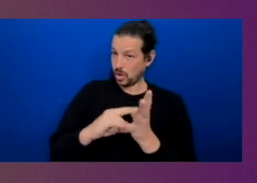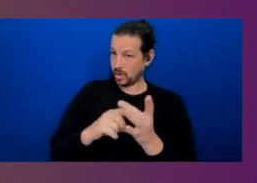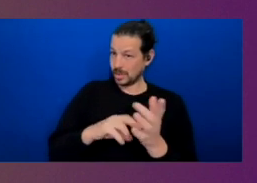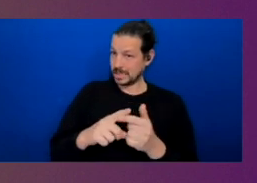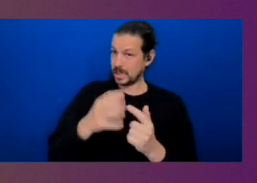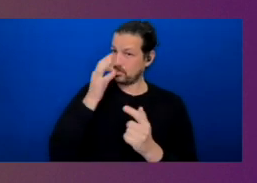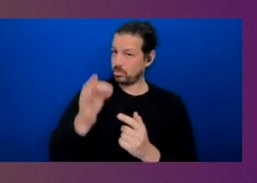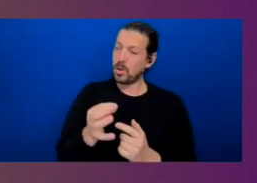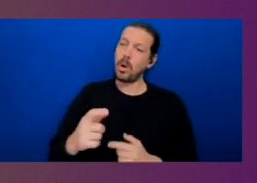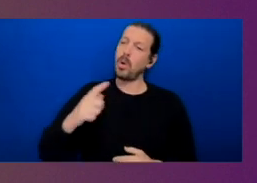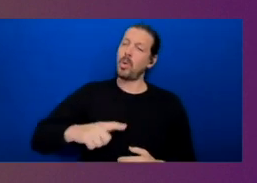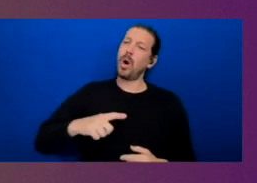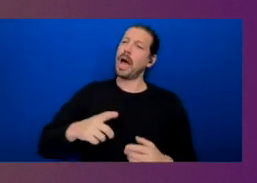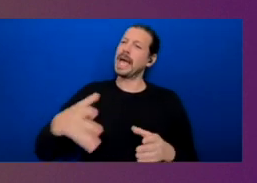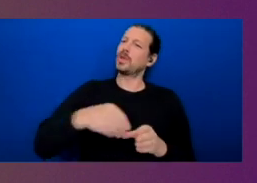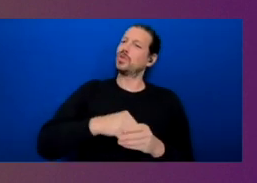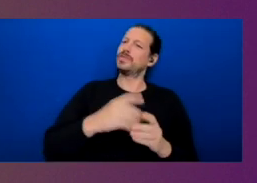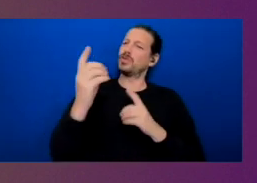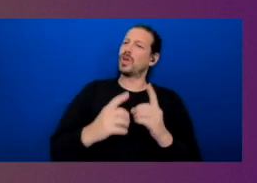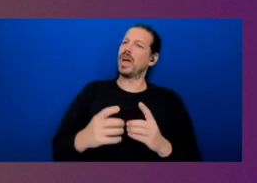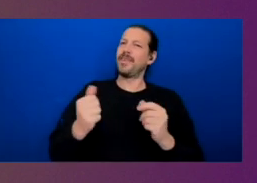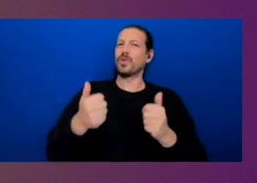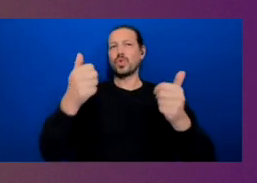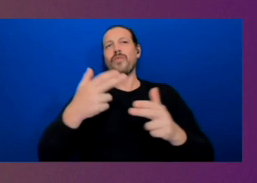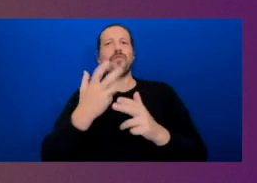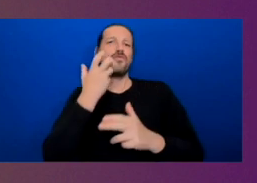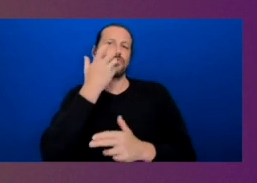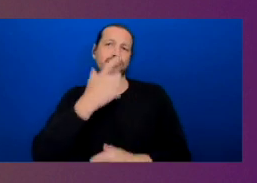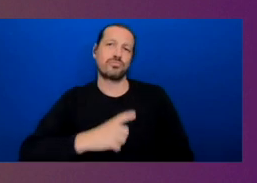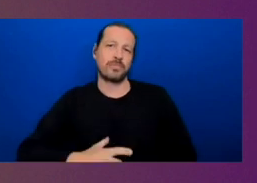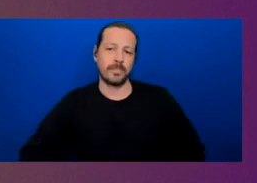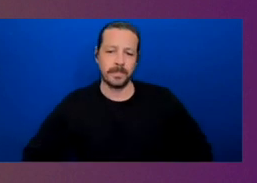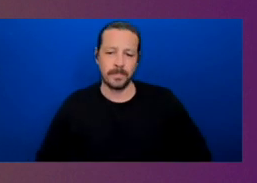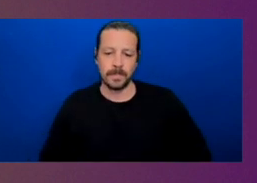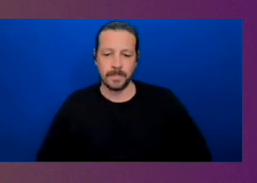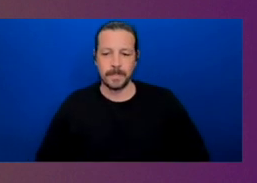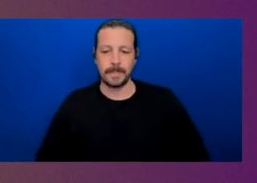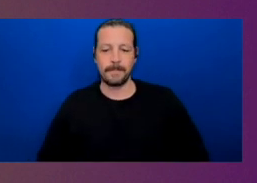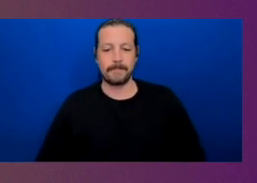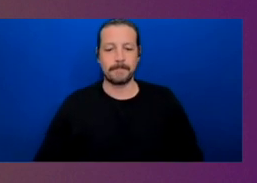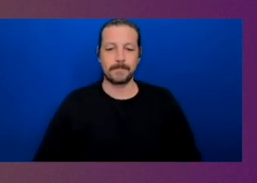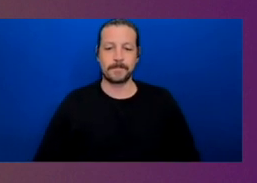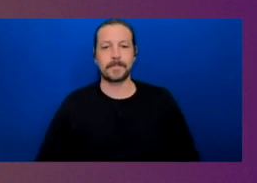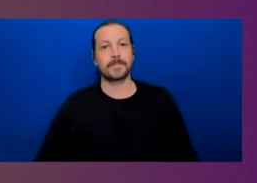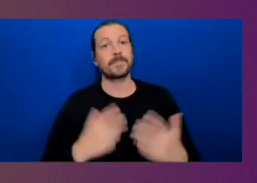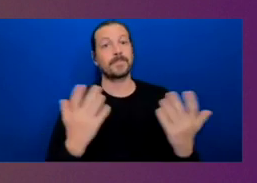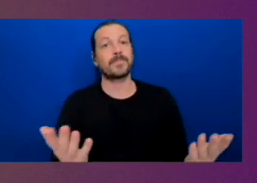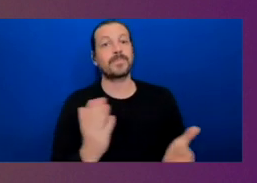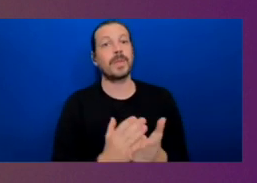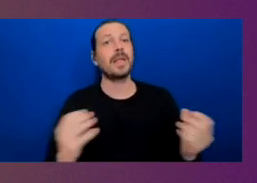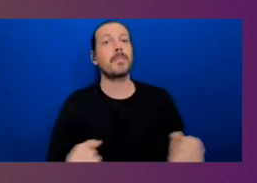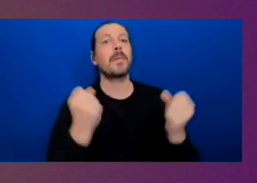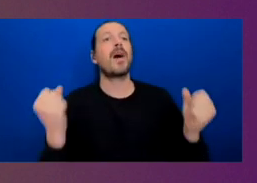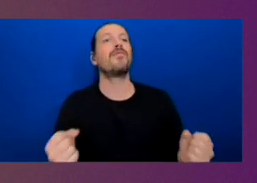much hope for the future of design? I think it's such a powerful way to look